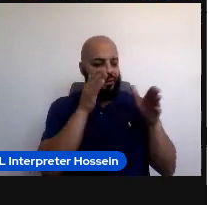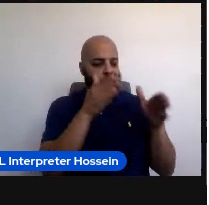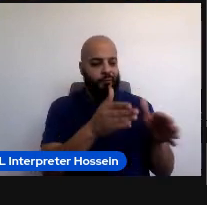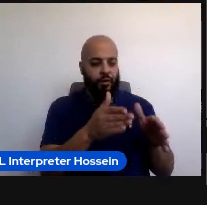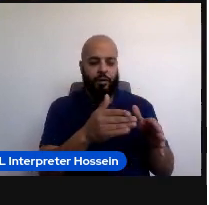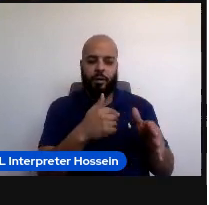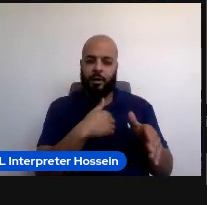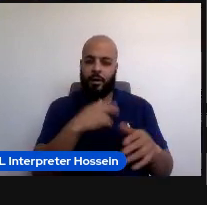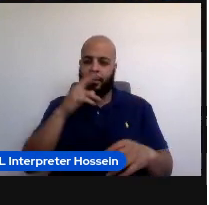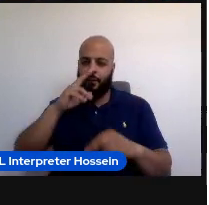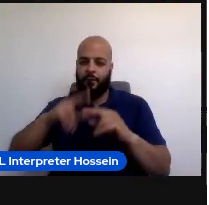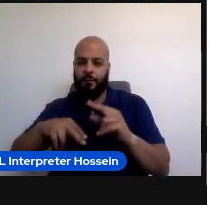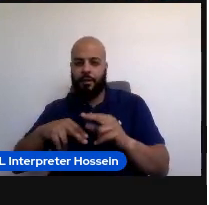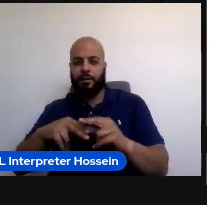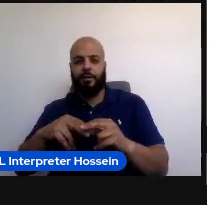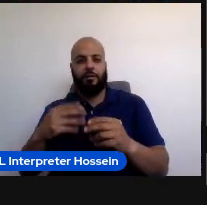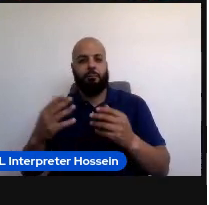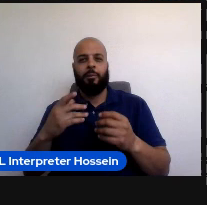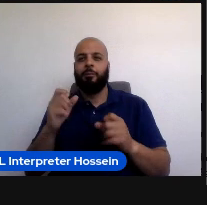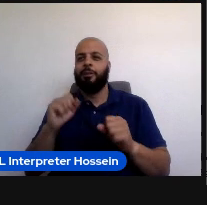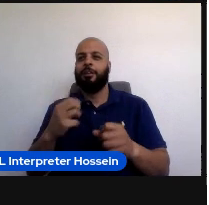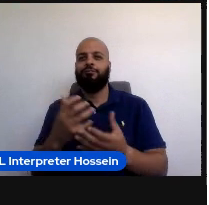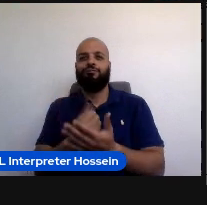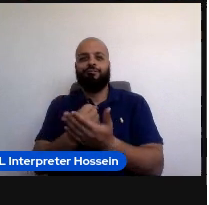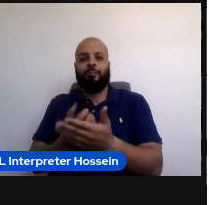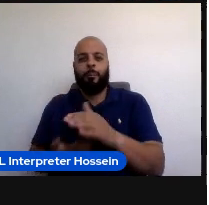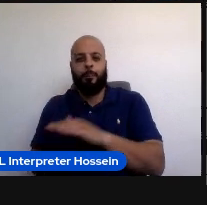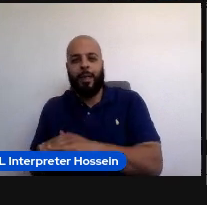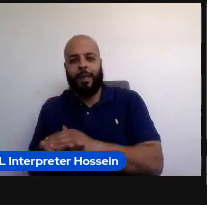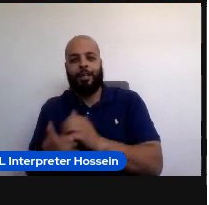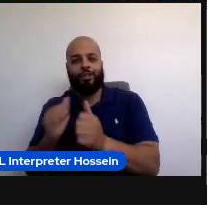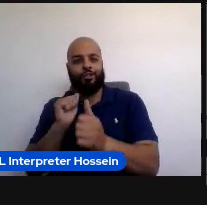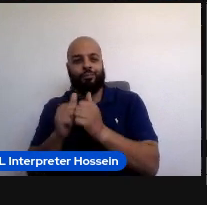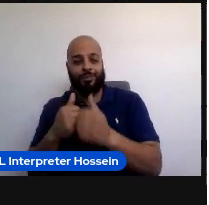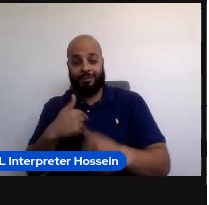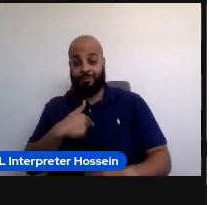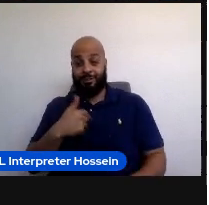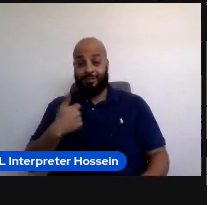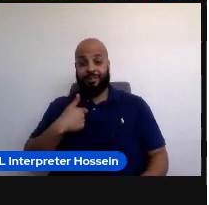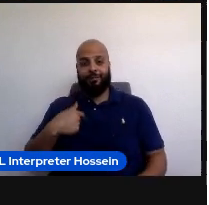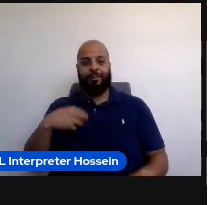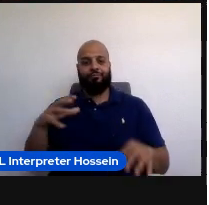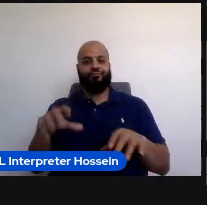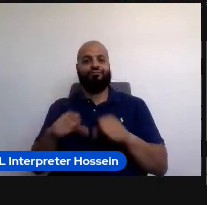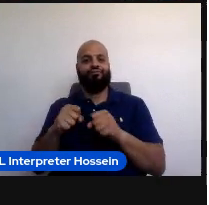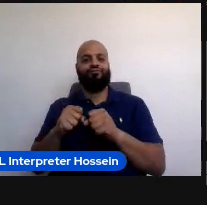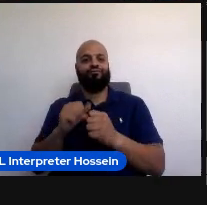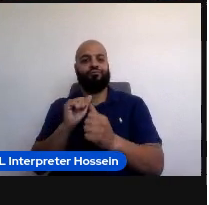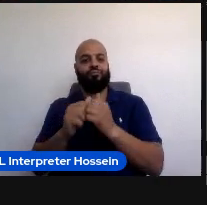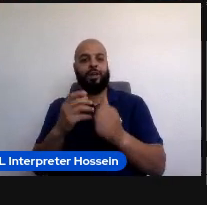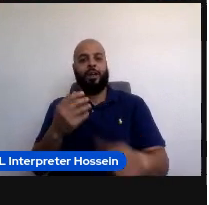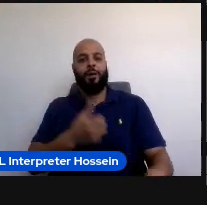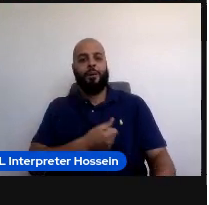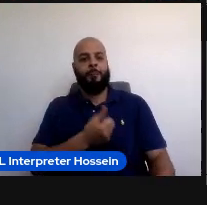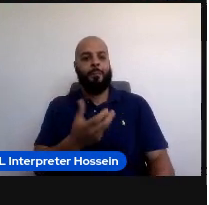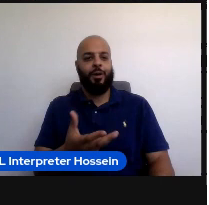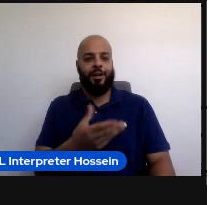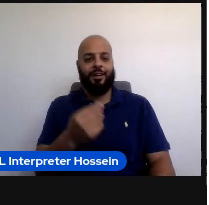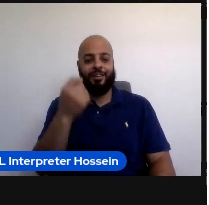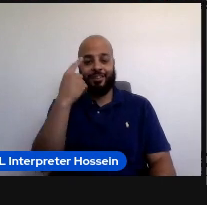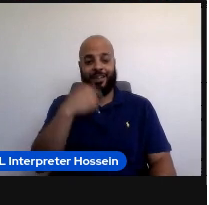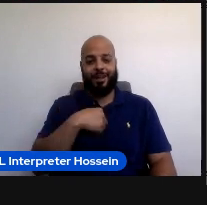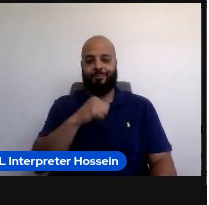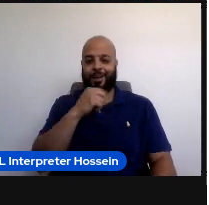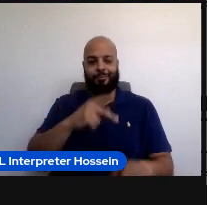science. So take up baking, take up sports. Me, I took up sports and I took up poetry, and I'm not a professional